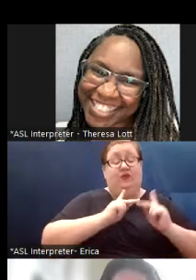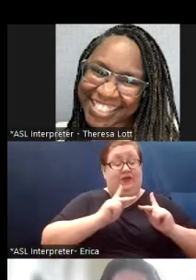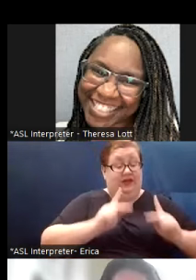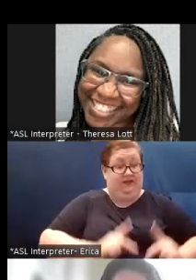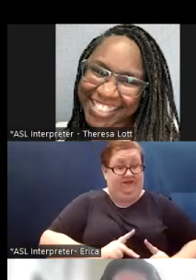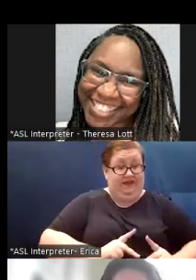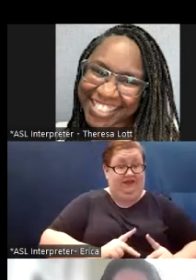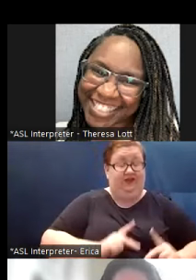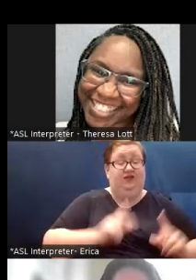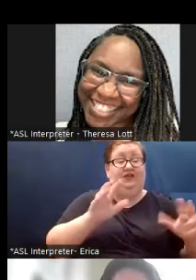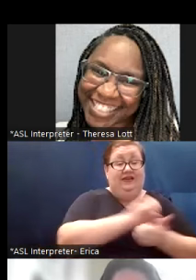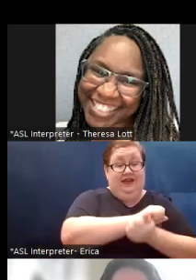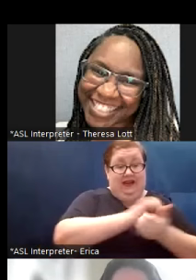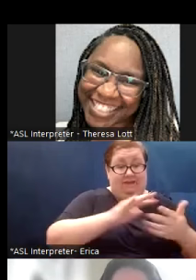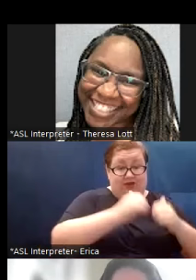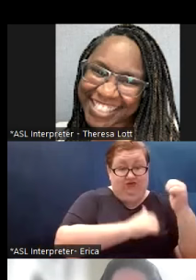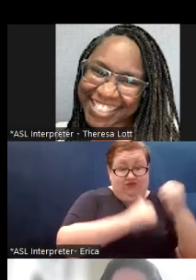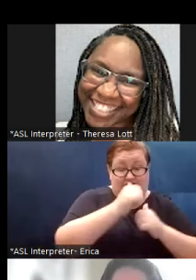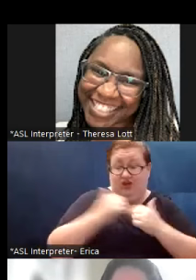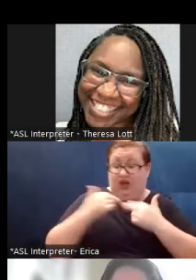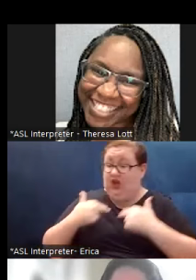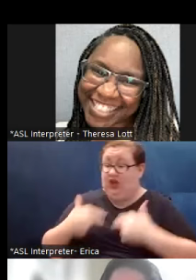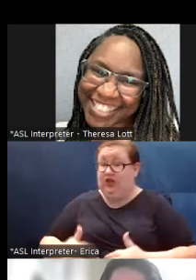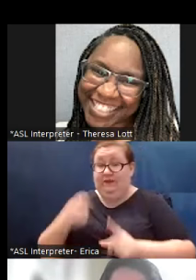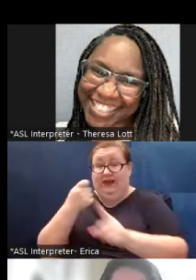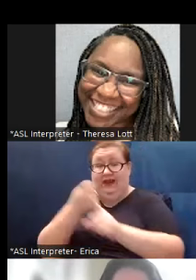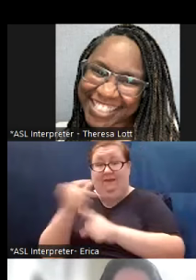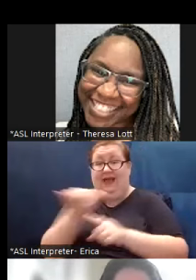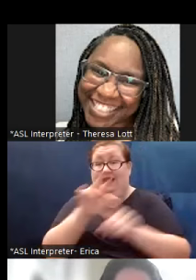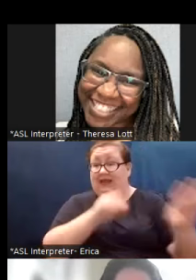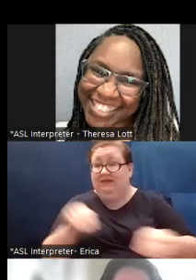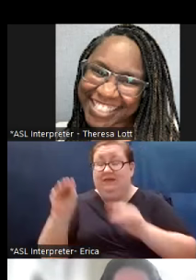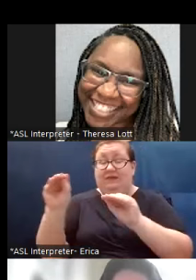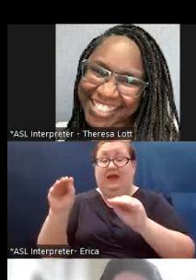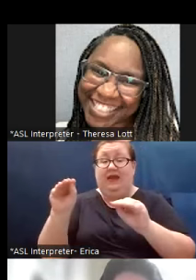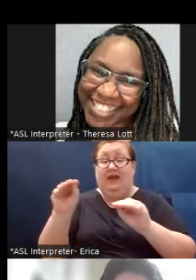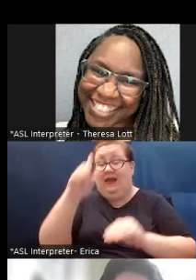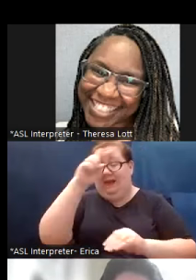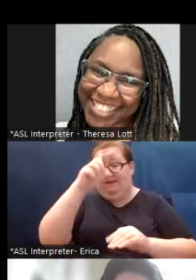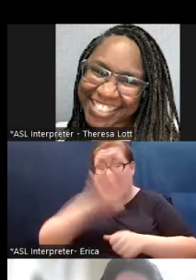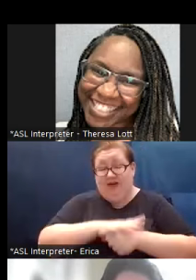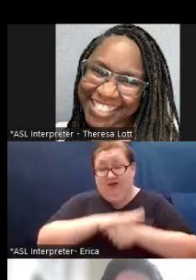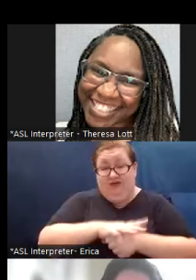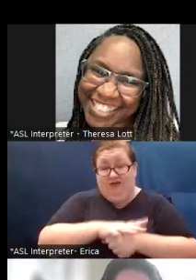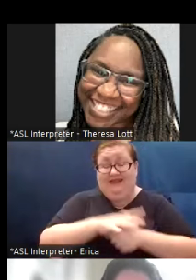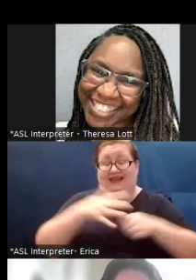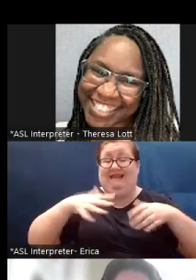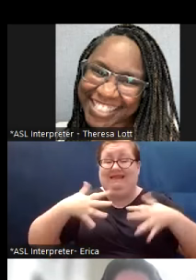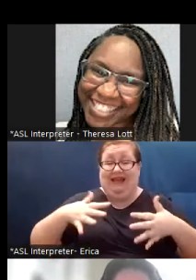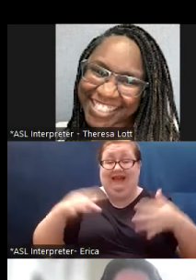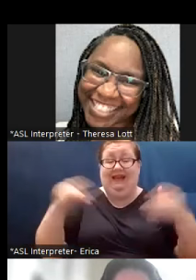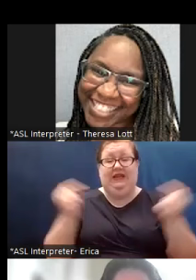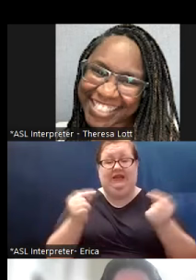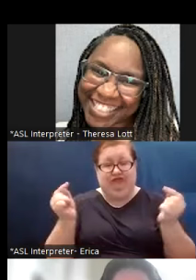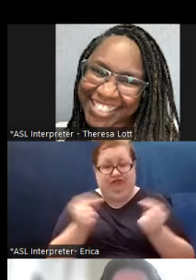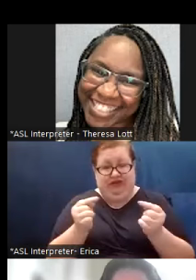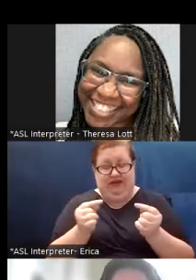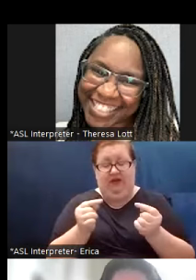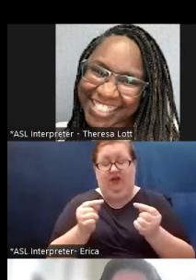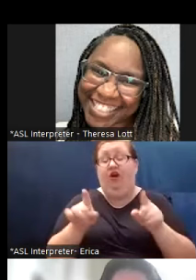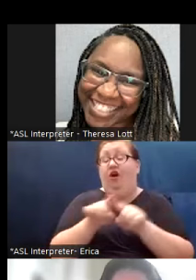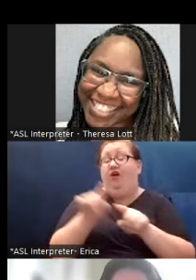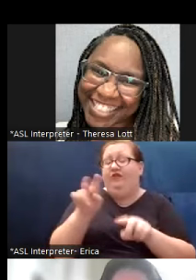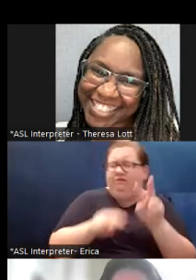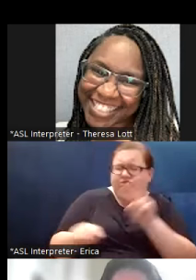human impacts like displacement, mental stress, anxiety, and injuries. We also looked at